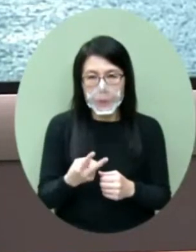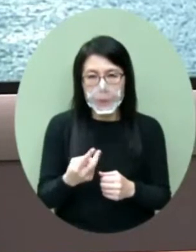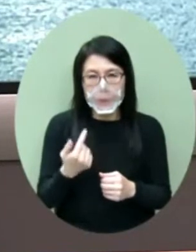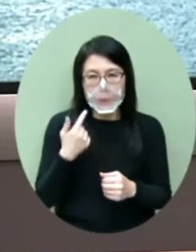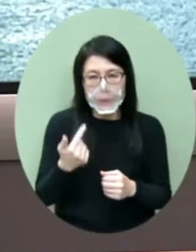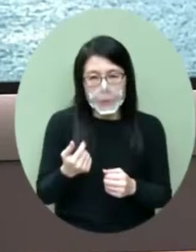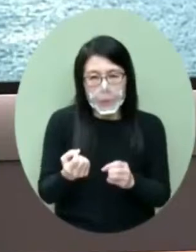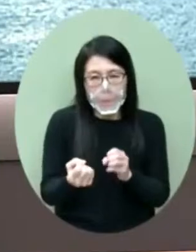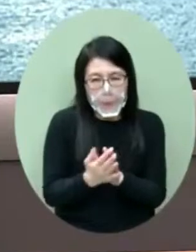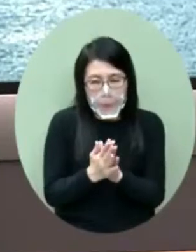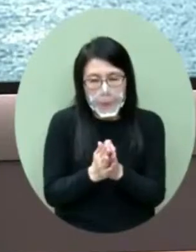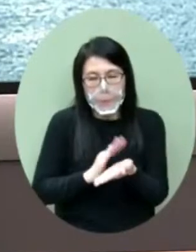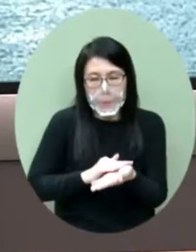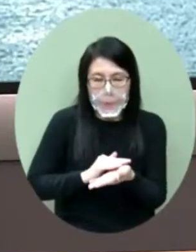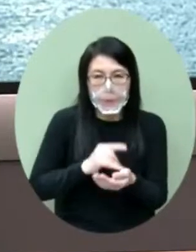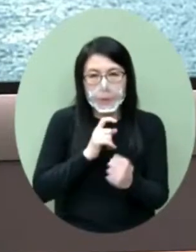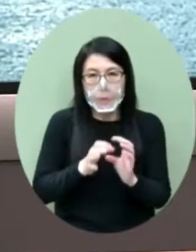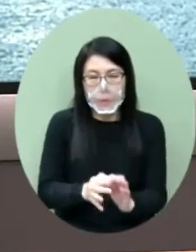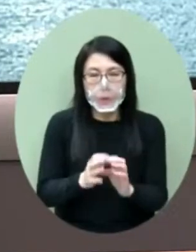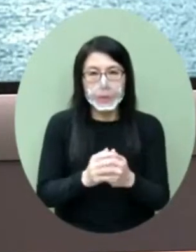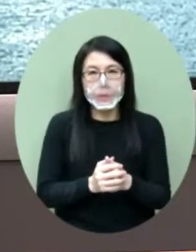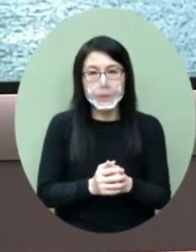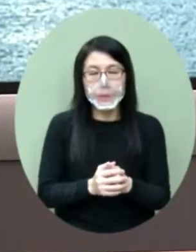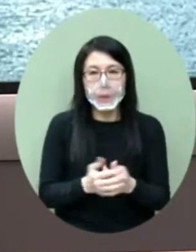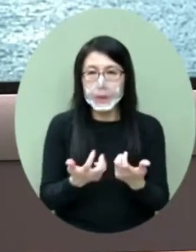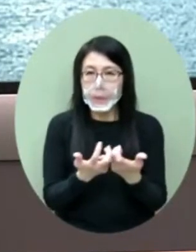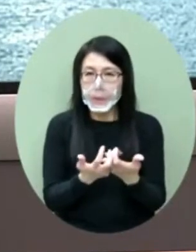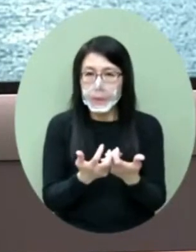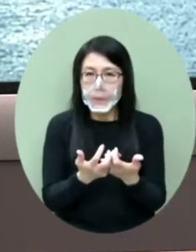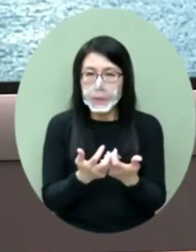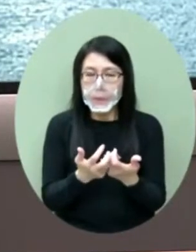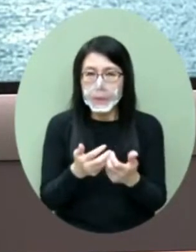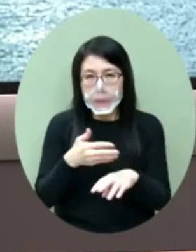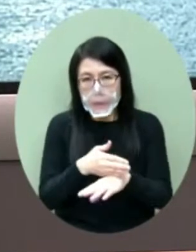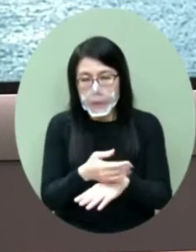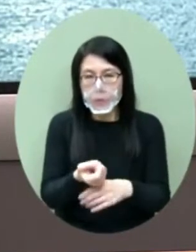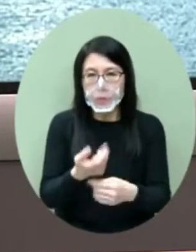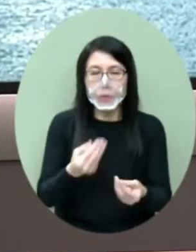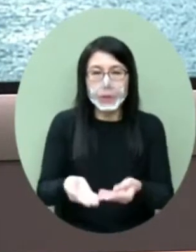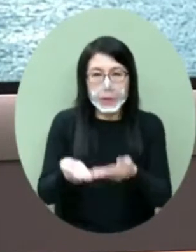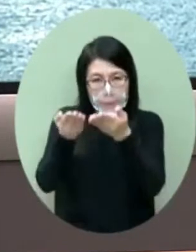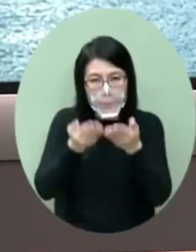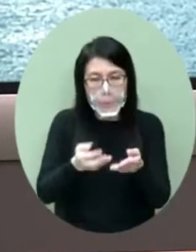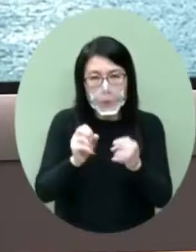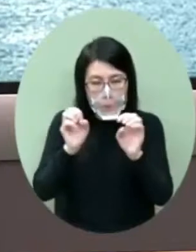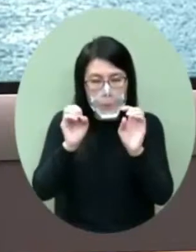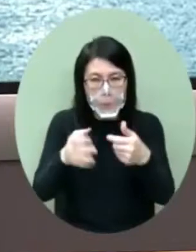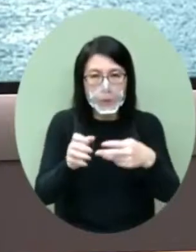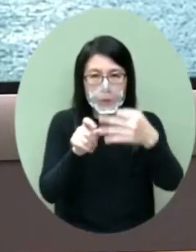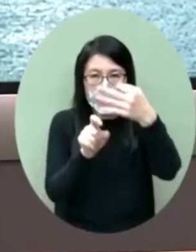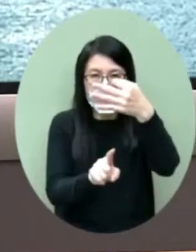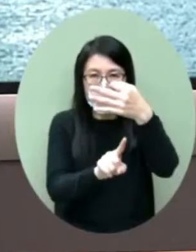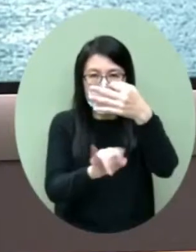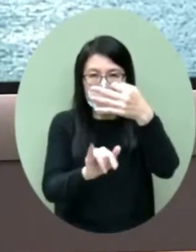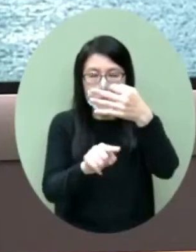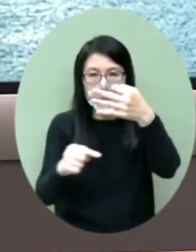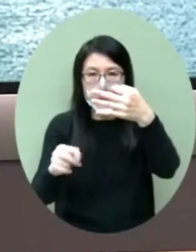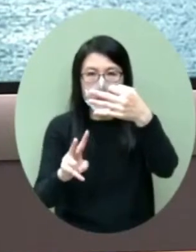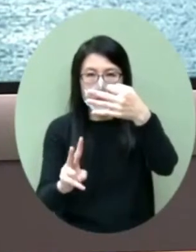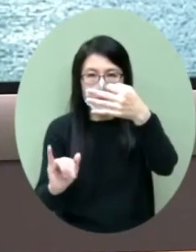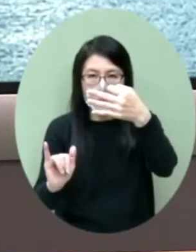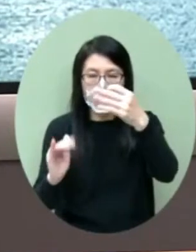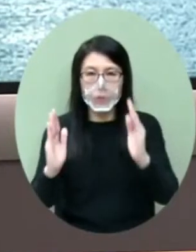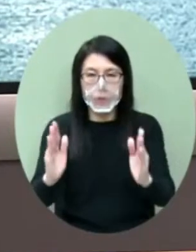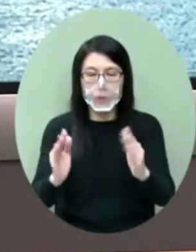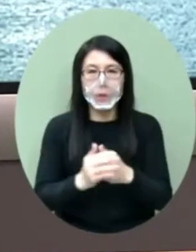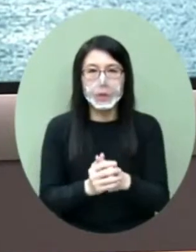So they are prone to complications. In relation to data backlog, so we will